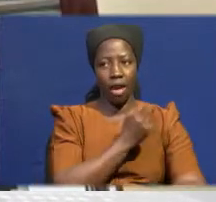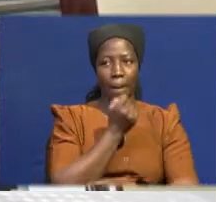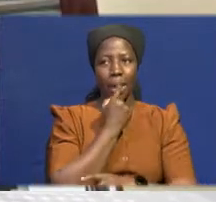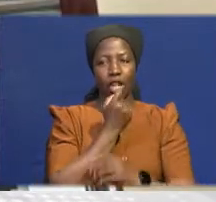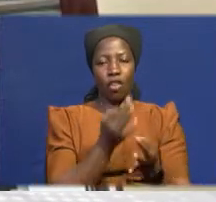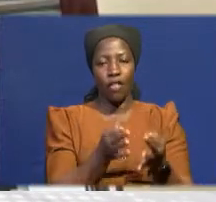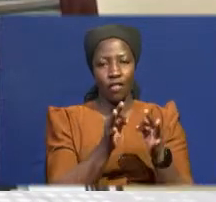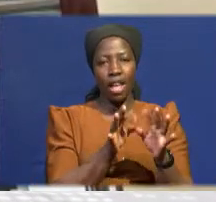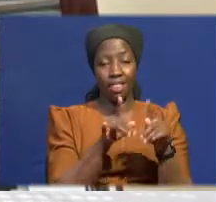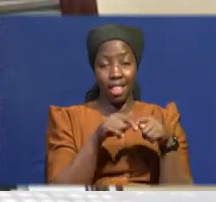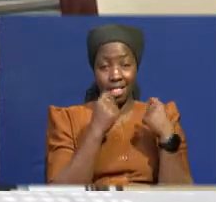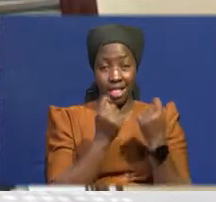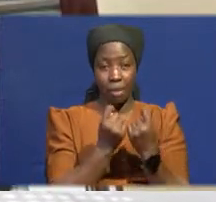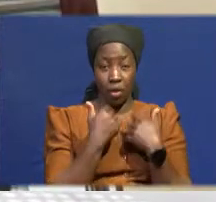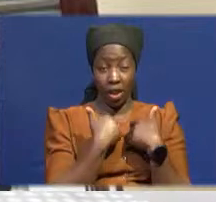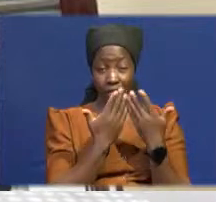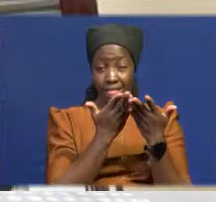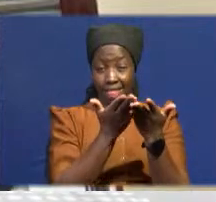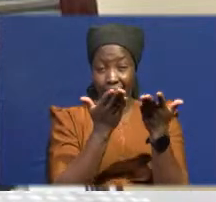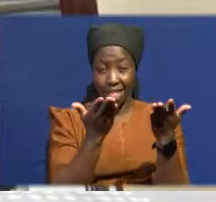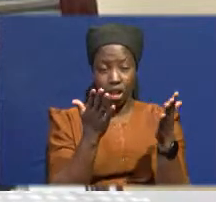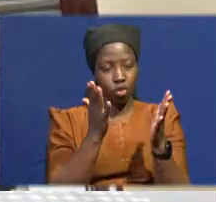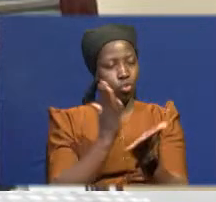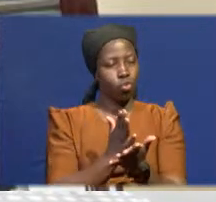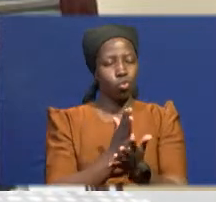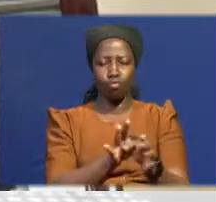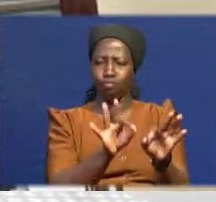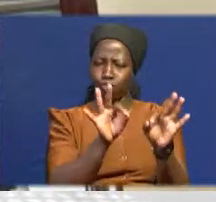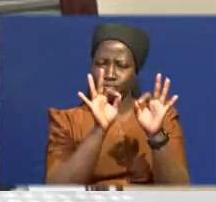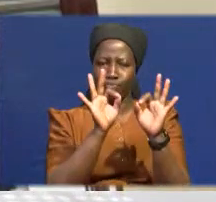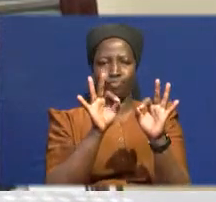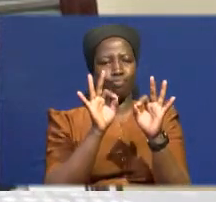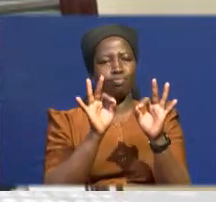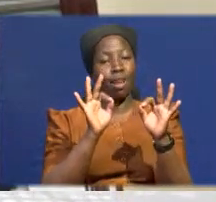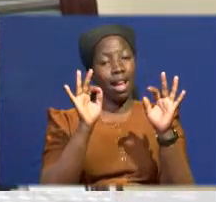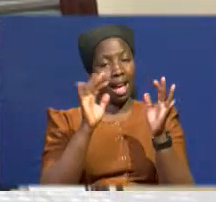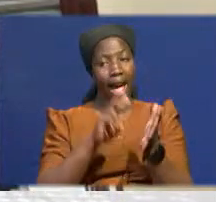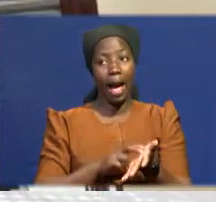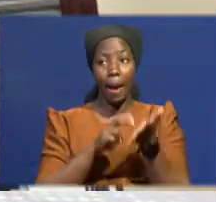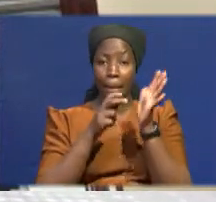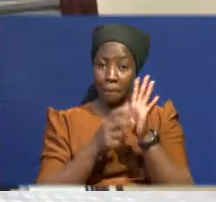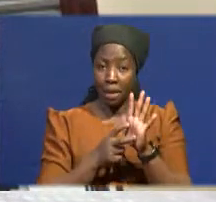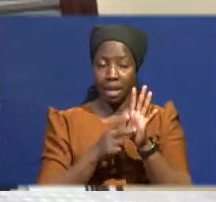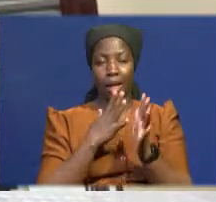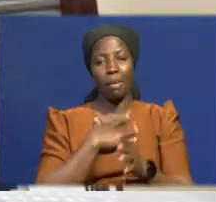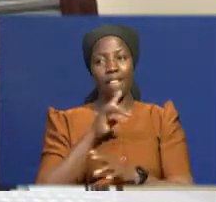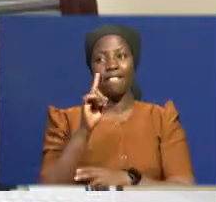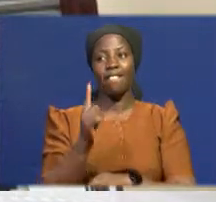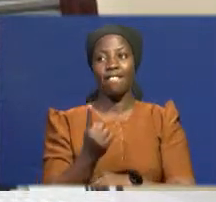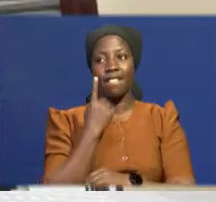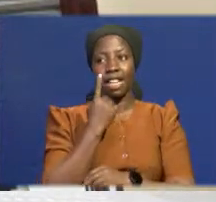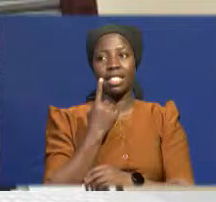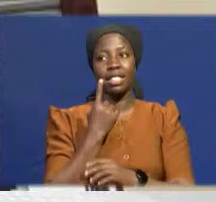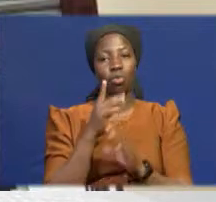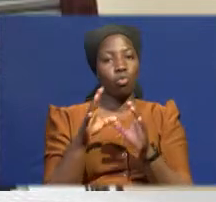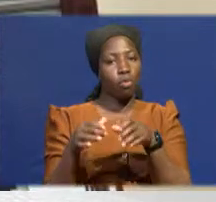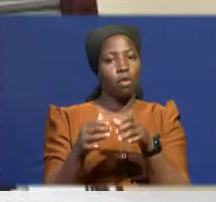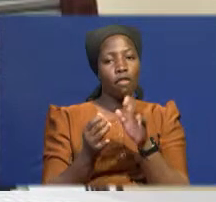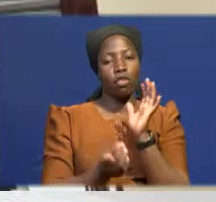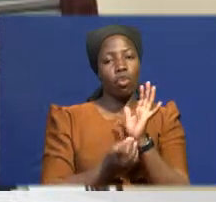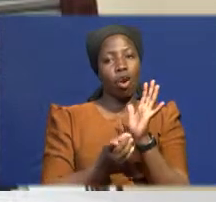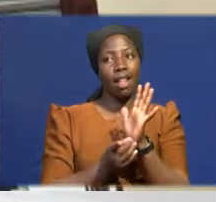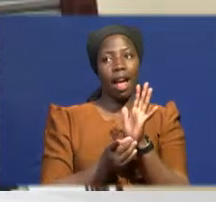on the ground is nothing short of spectacular. And I mean, my first-tier medics